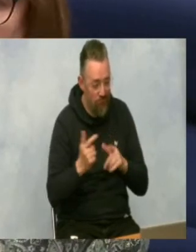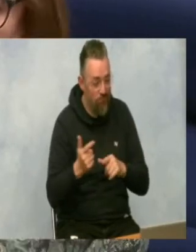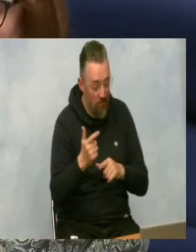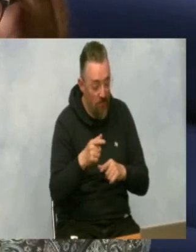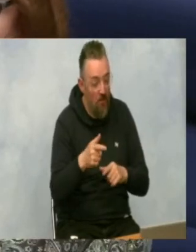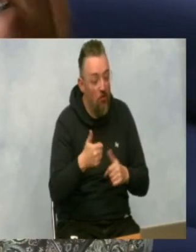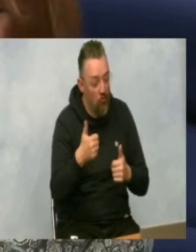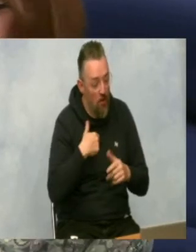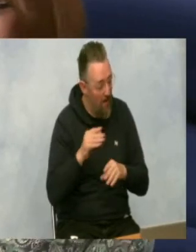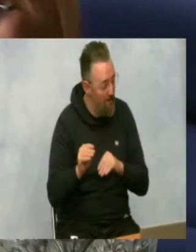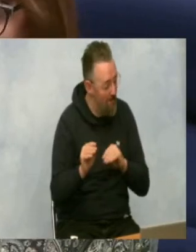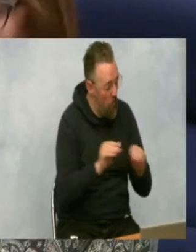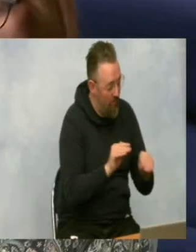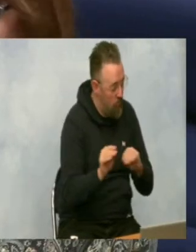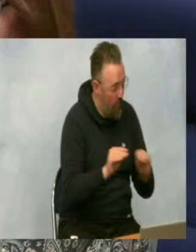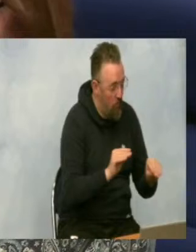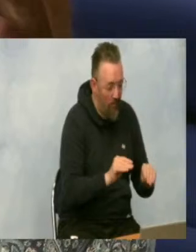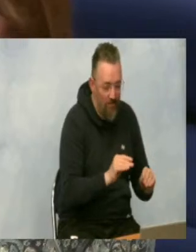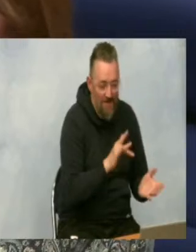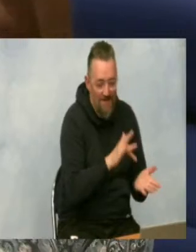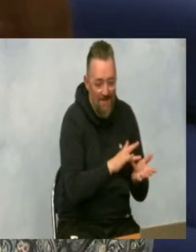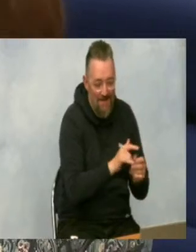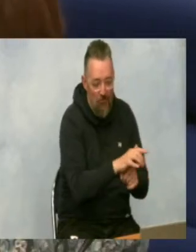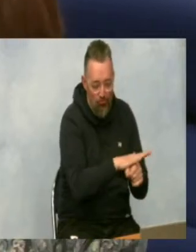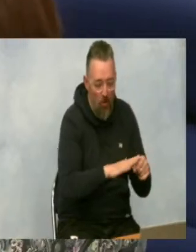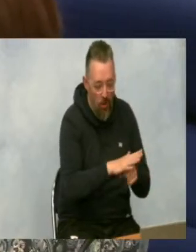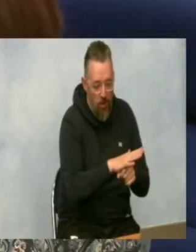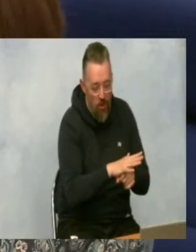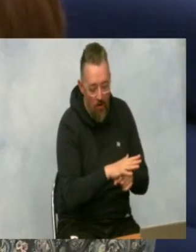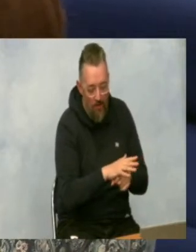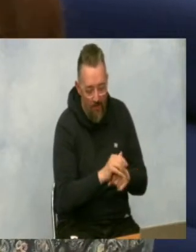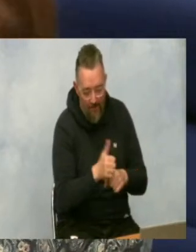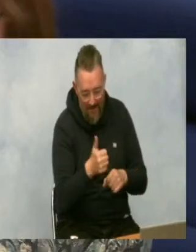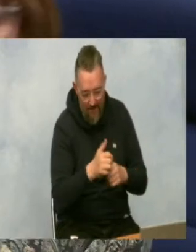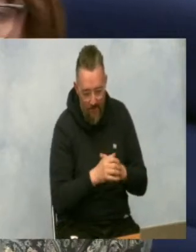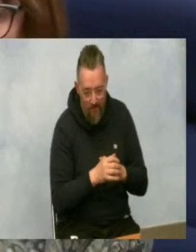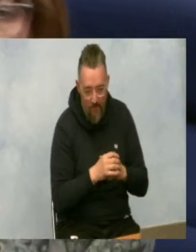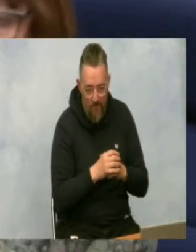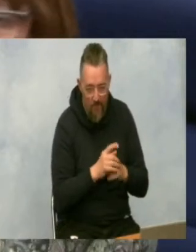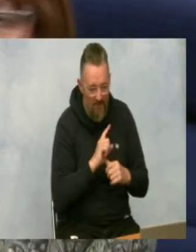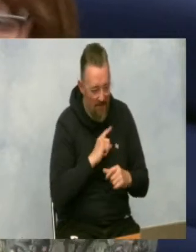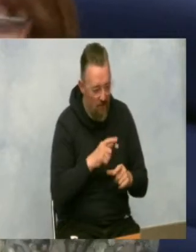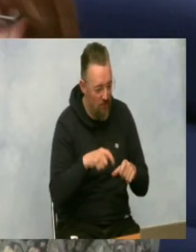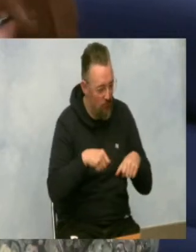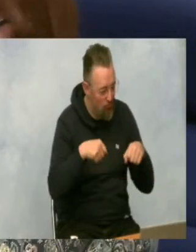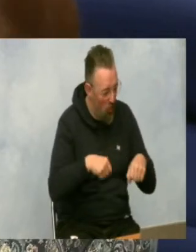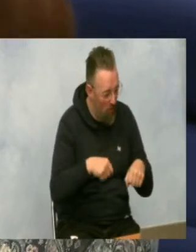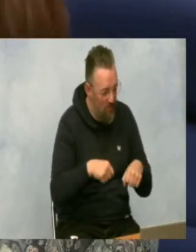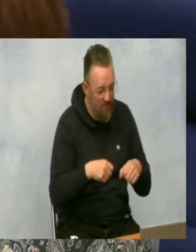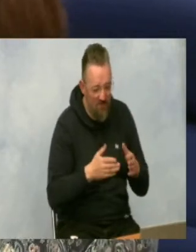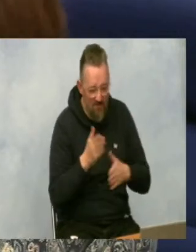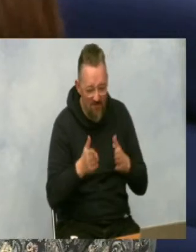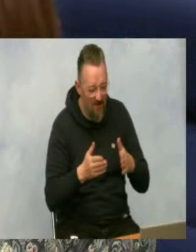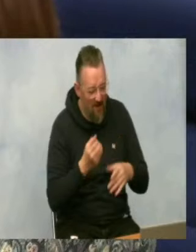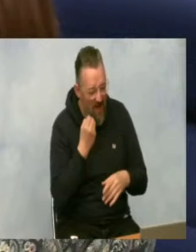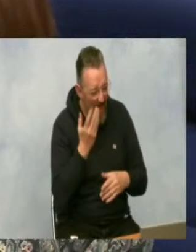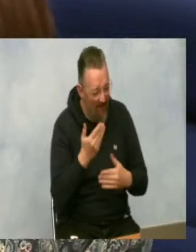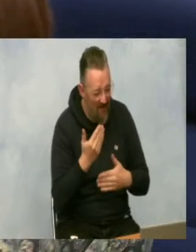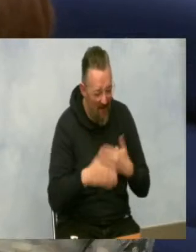people into somewhere that's so central for lots of access to shops and just day-to-day